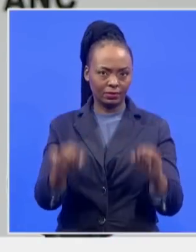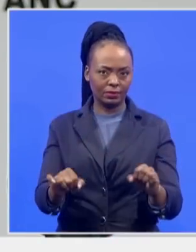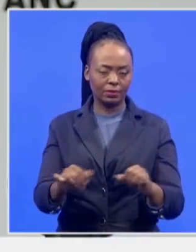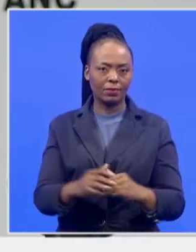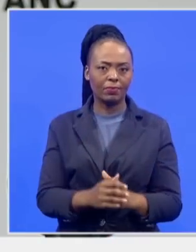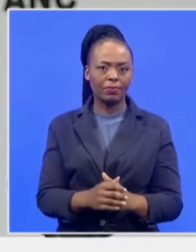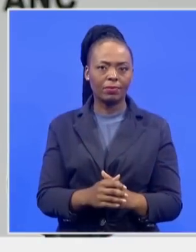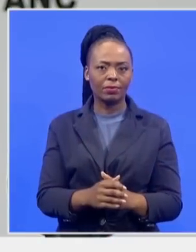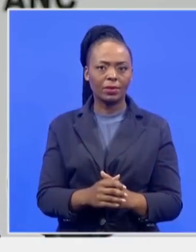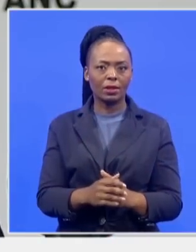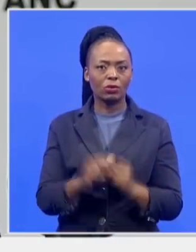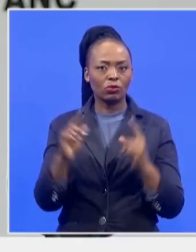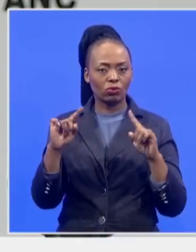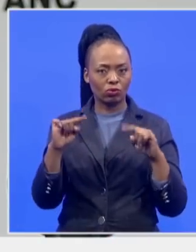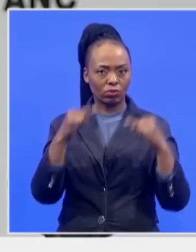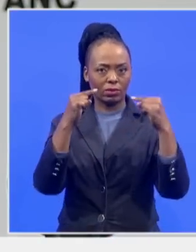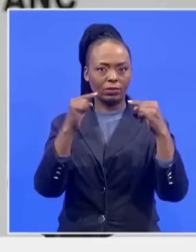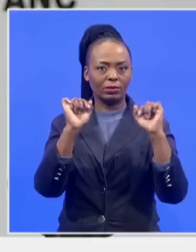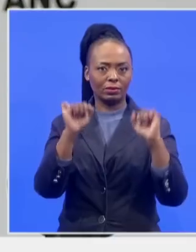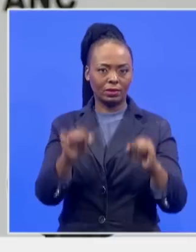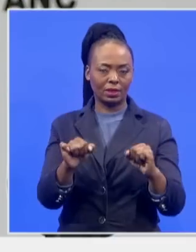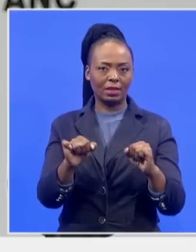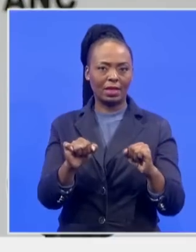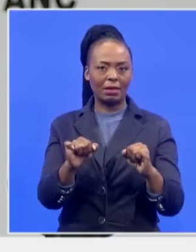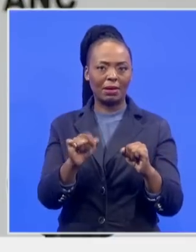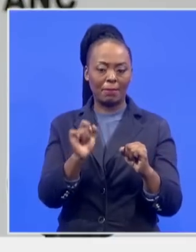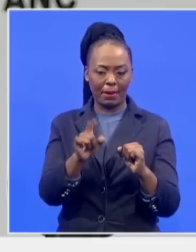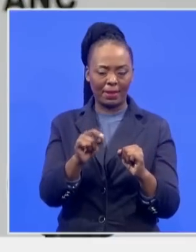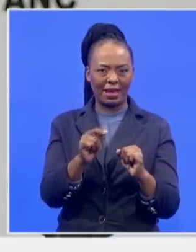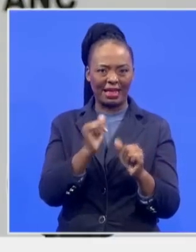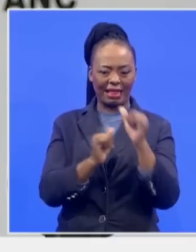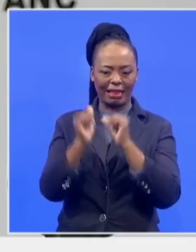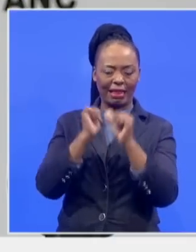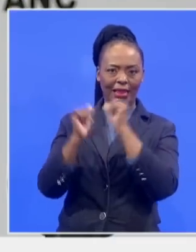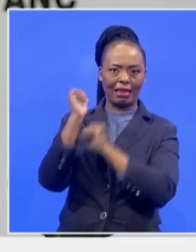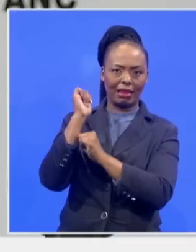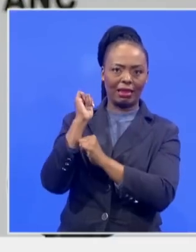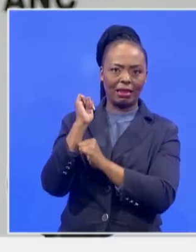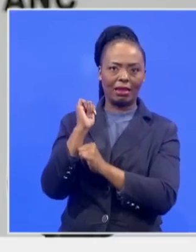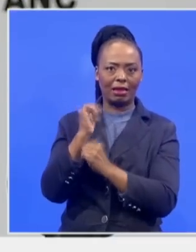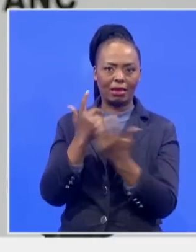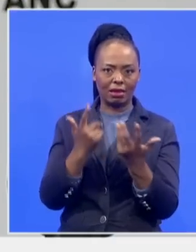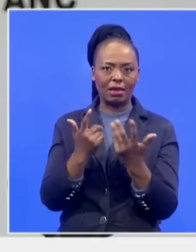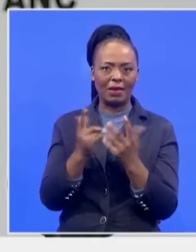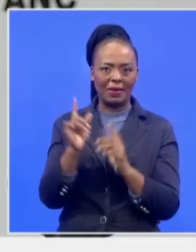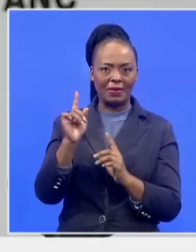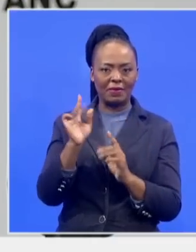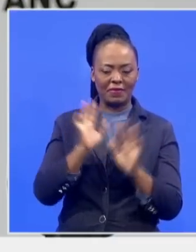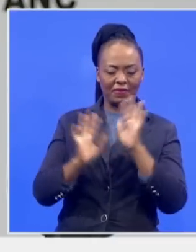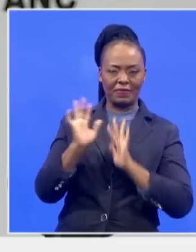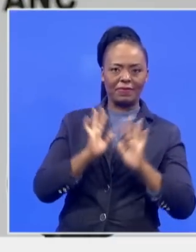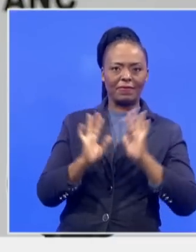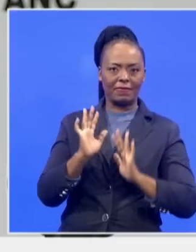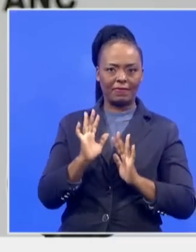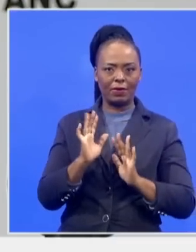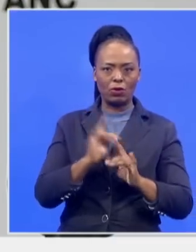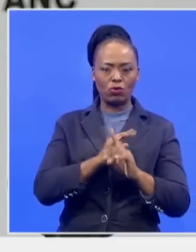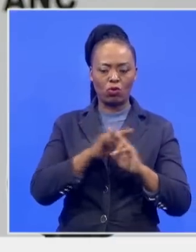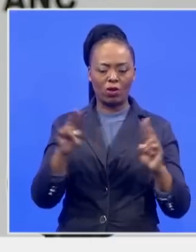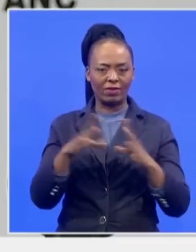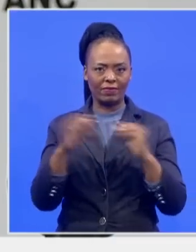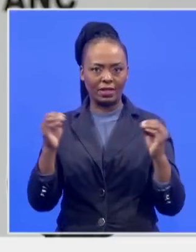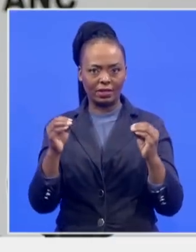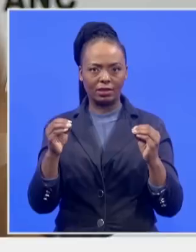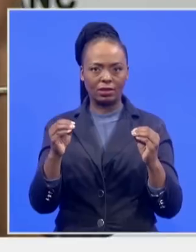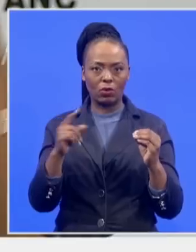The squabbles had the potential to take us back and not cross the line. We can't finish this year